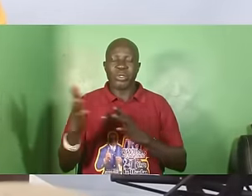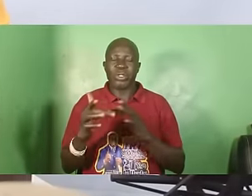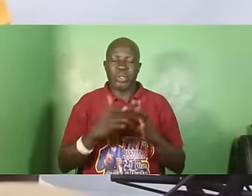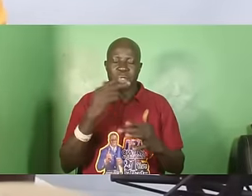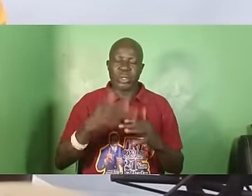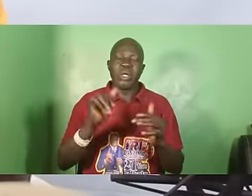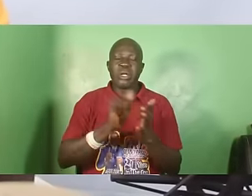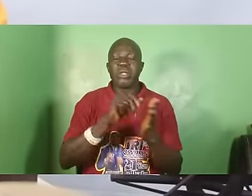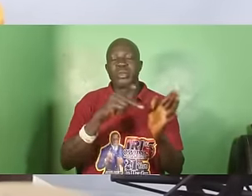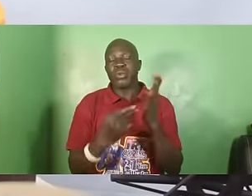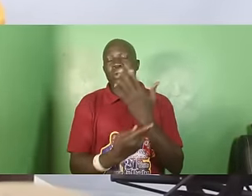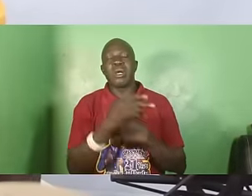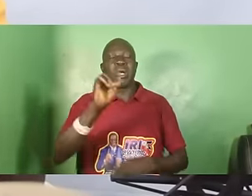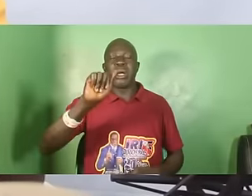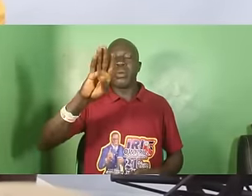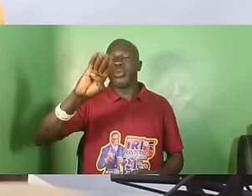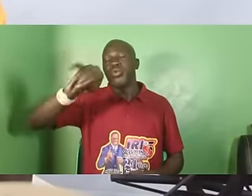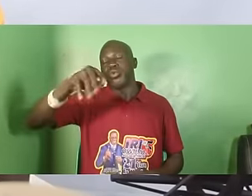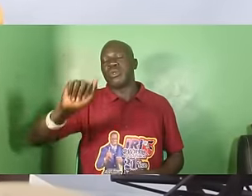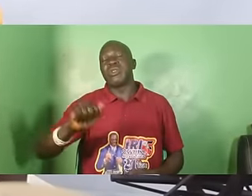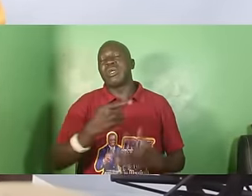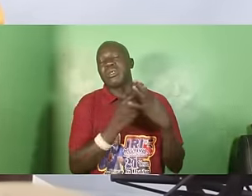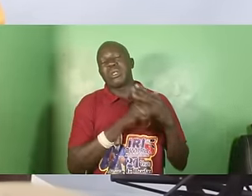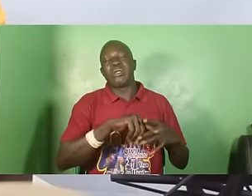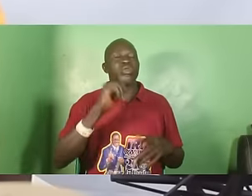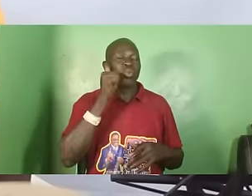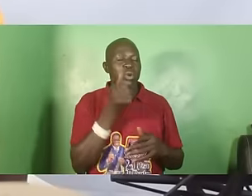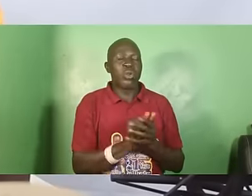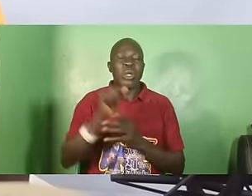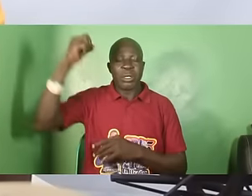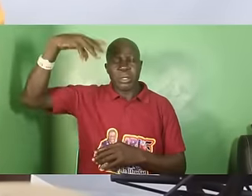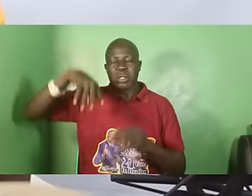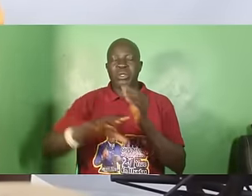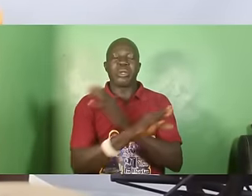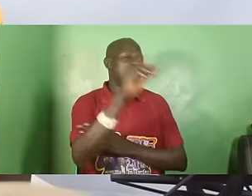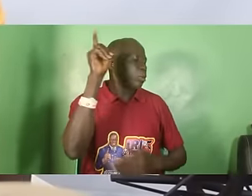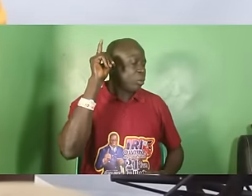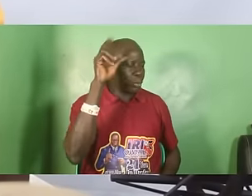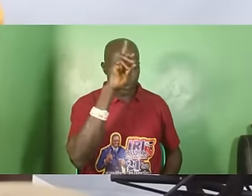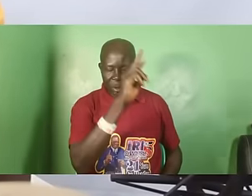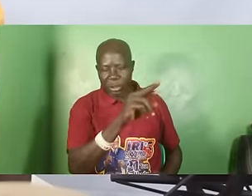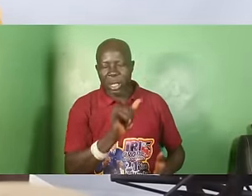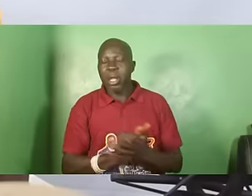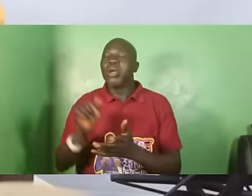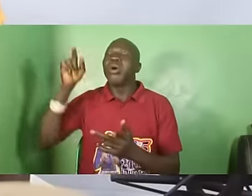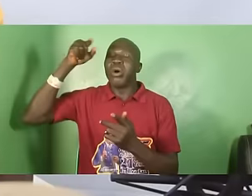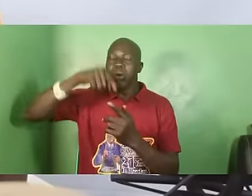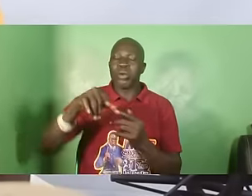Jesus. Program Abuja. Abuja is going to be there. We'll come back soon. By the grace of God. This is, sir. You